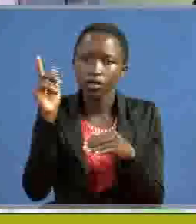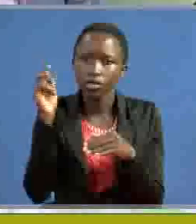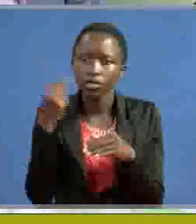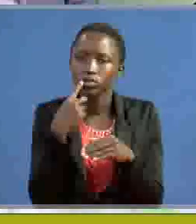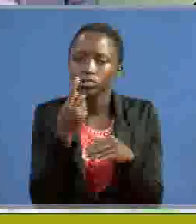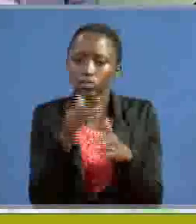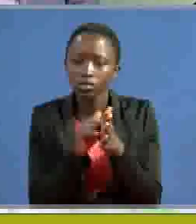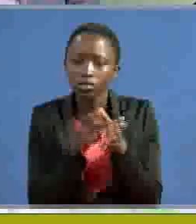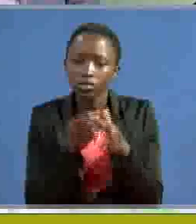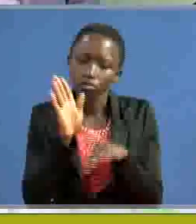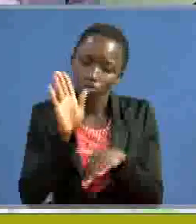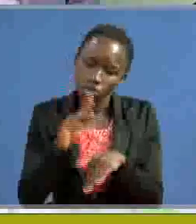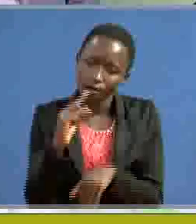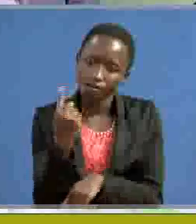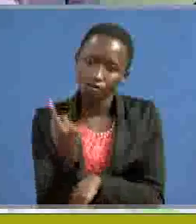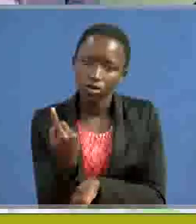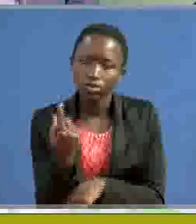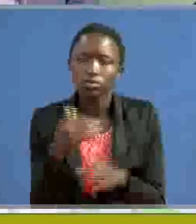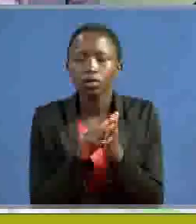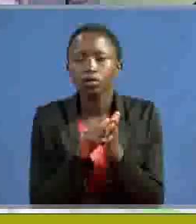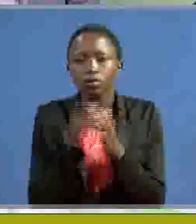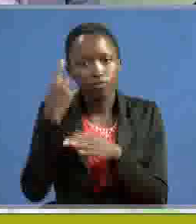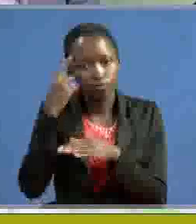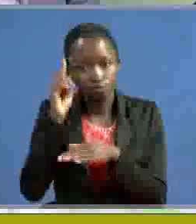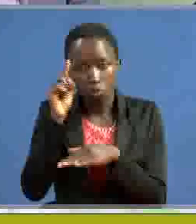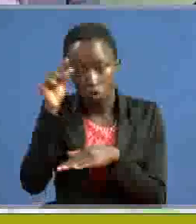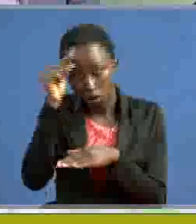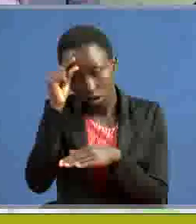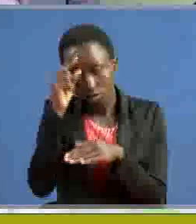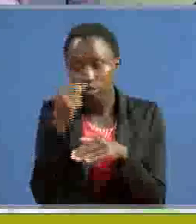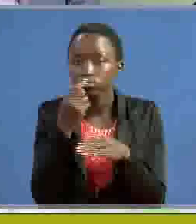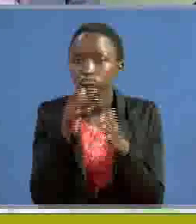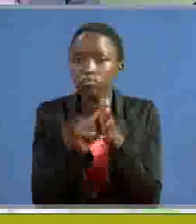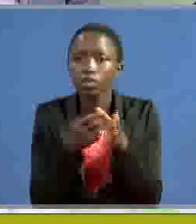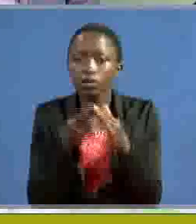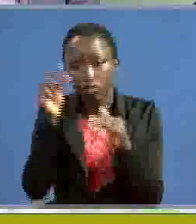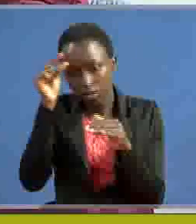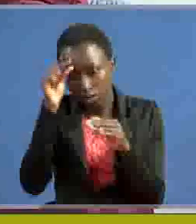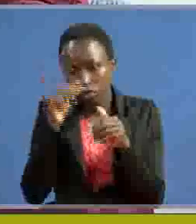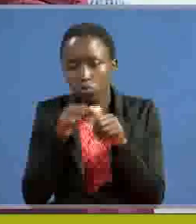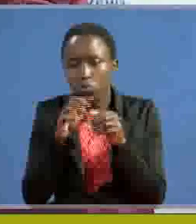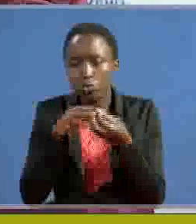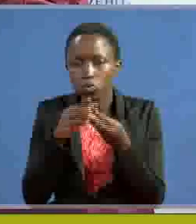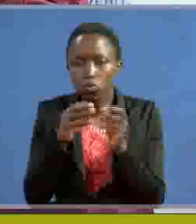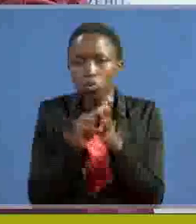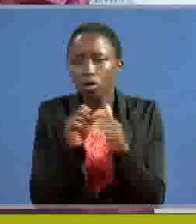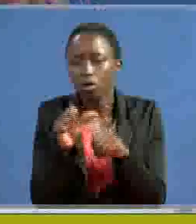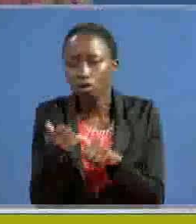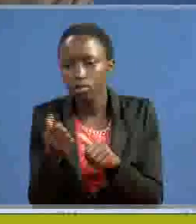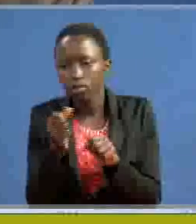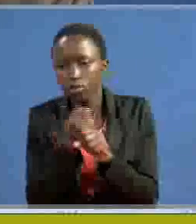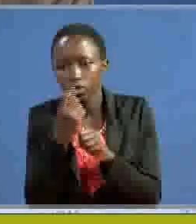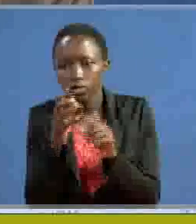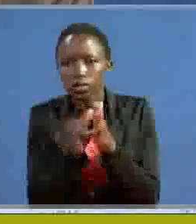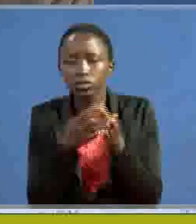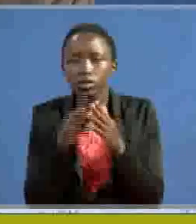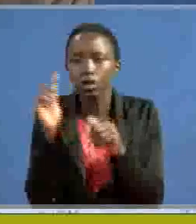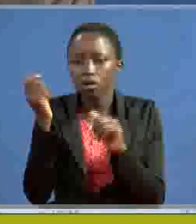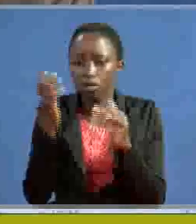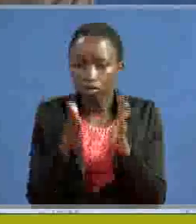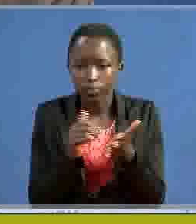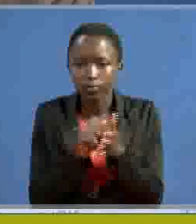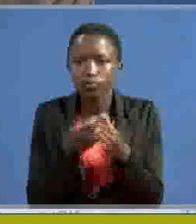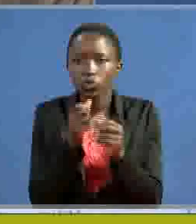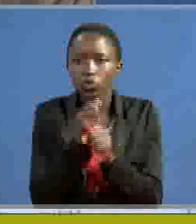Italia who are to a Kwanzaa Sarah Cali consider hysterically honey in a bounnam be Mubarak wacky Keisha huwa Kenya